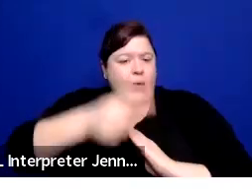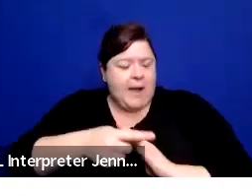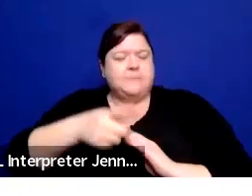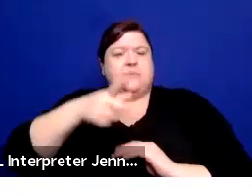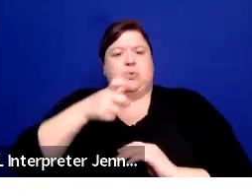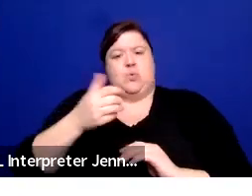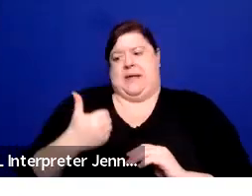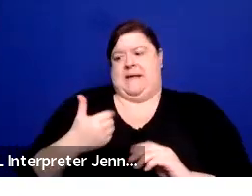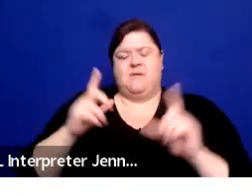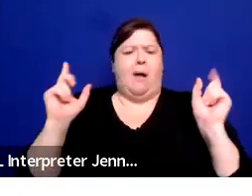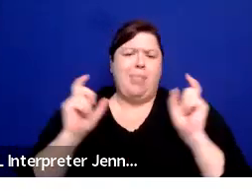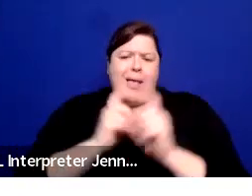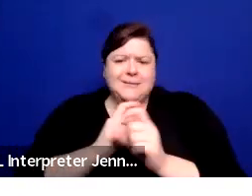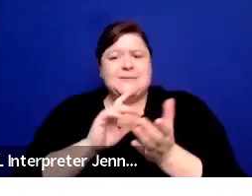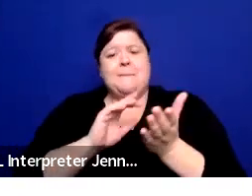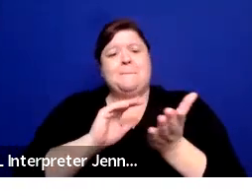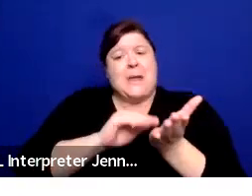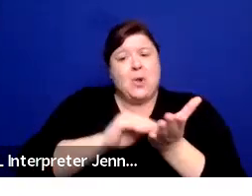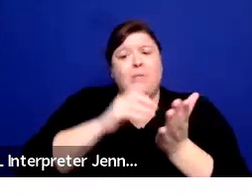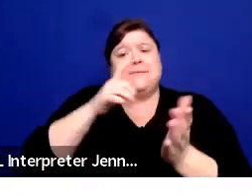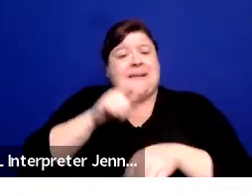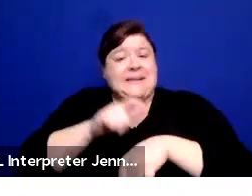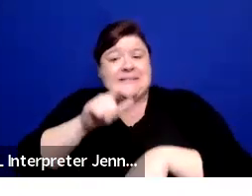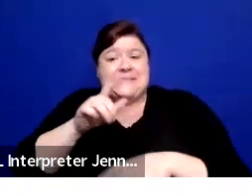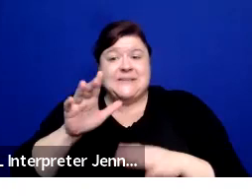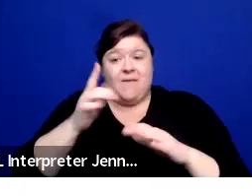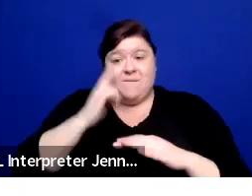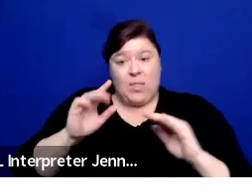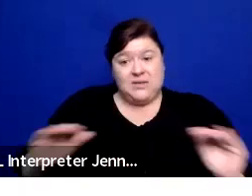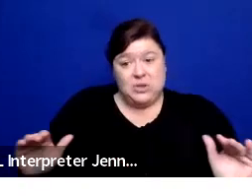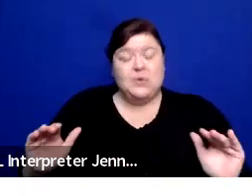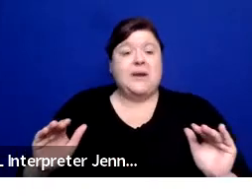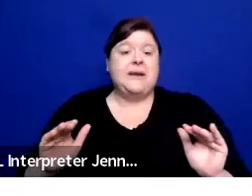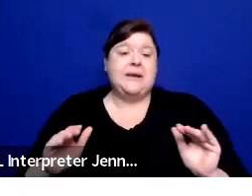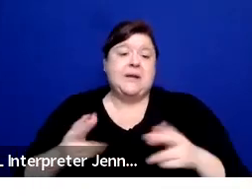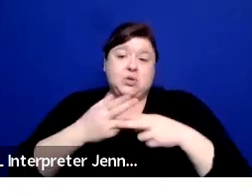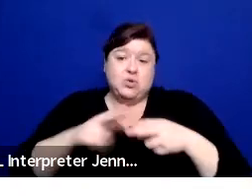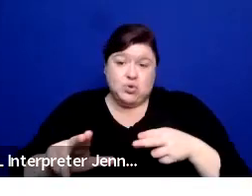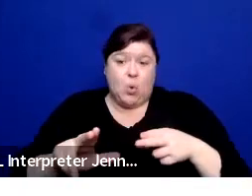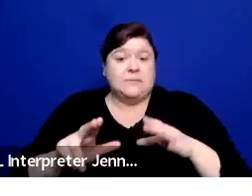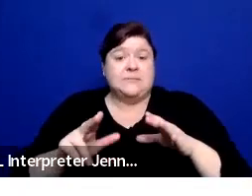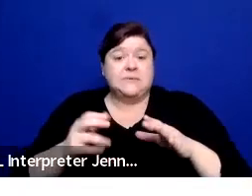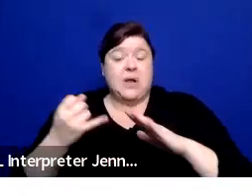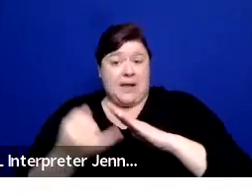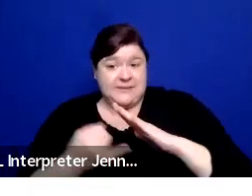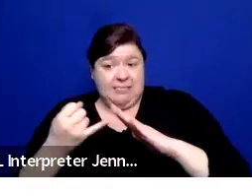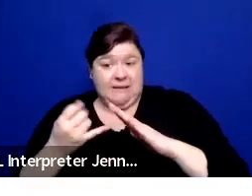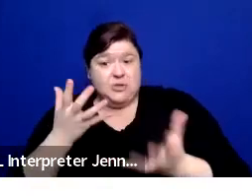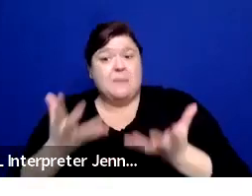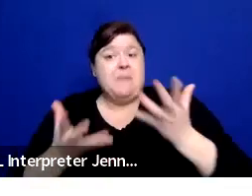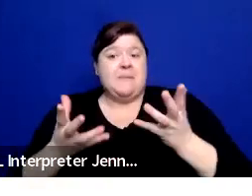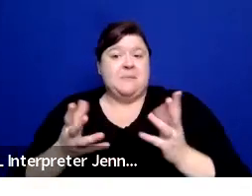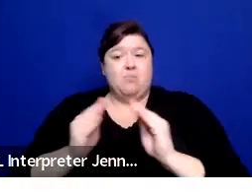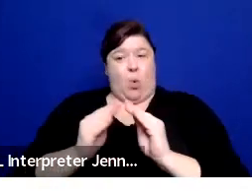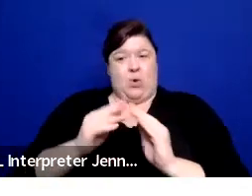with complex medical needs, that the consideration of a shortened isolation or quarantine may carry more